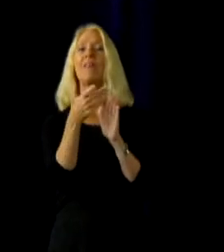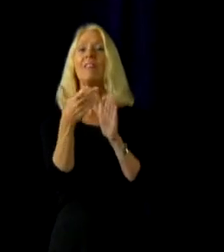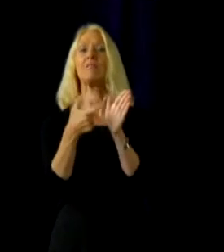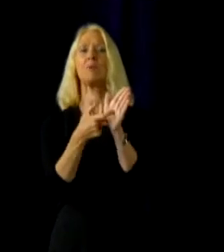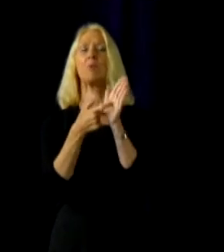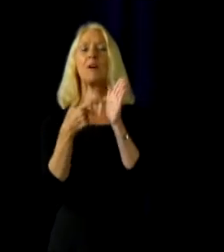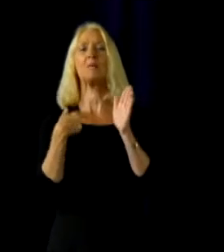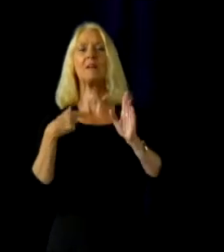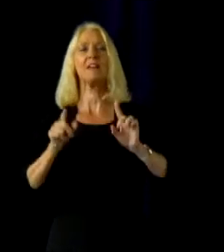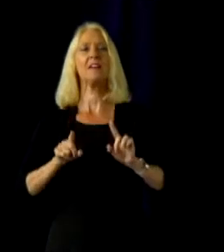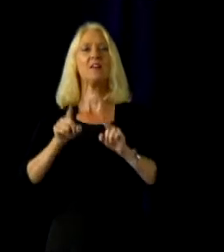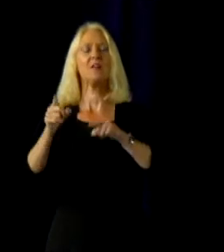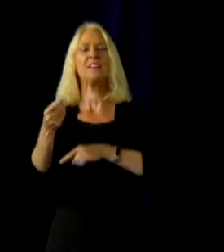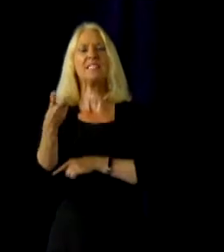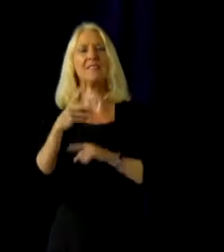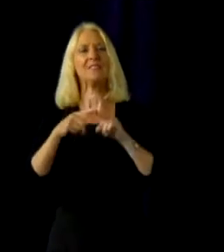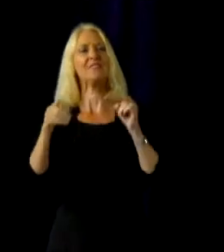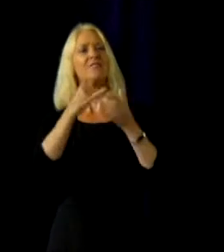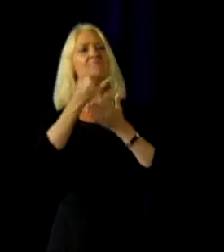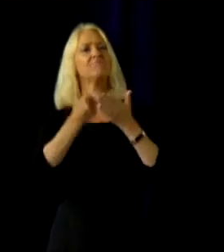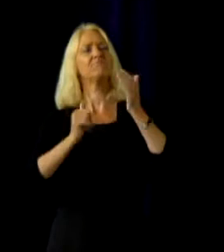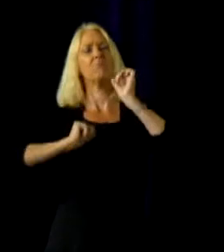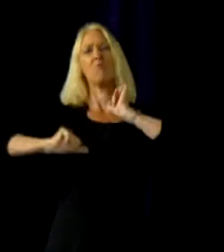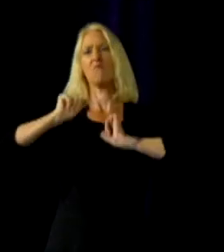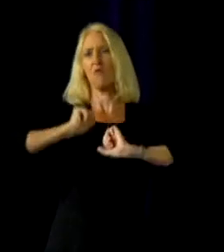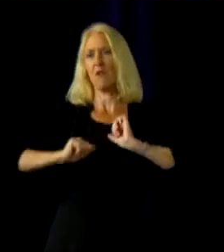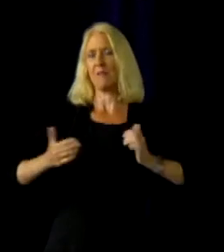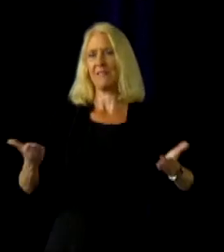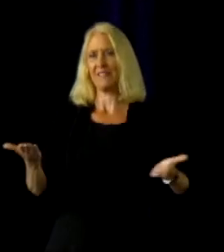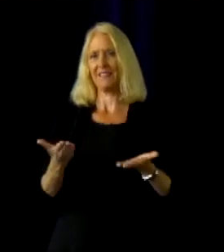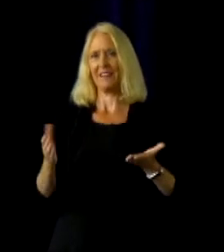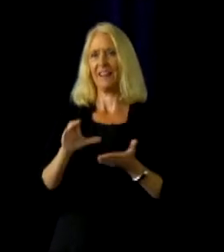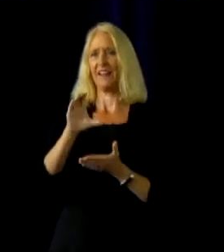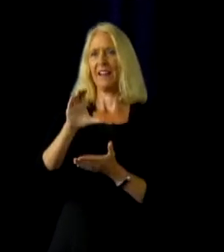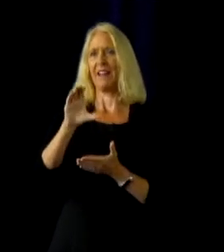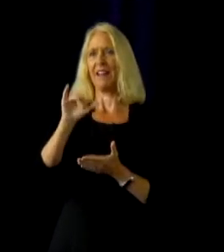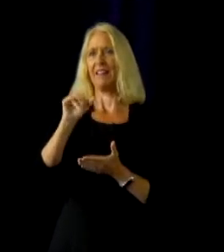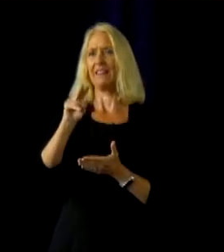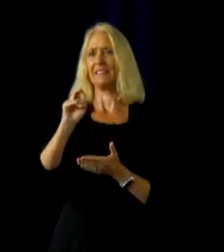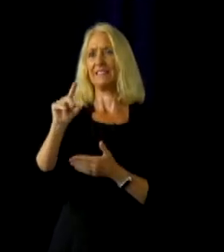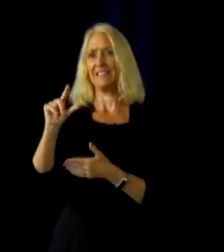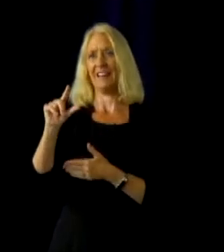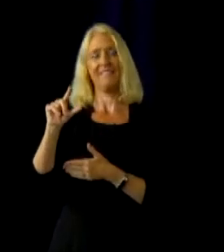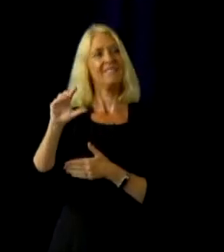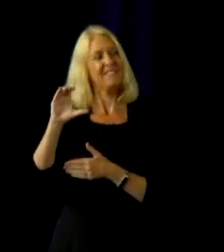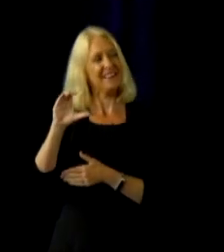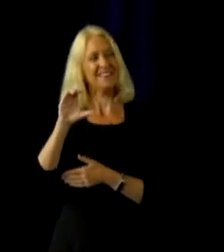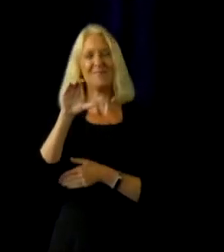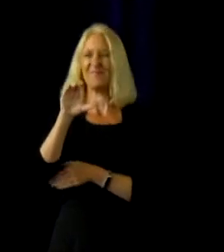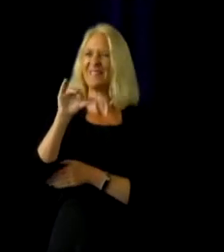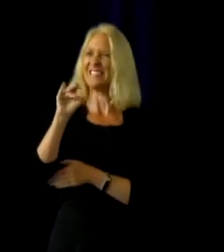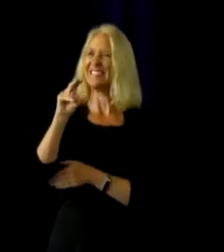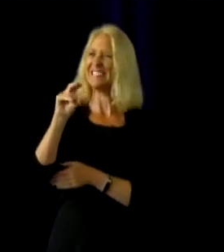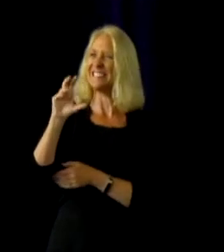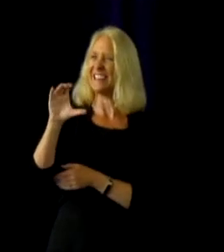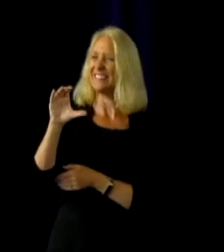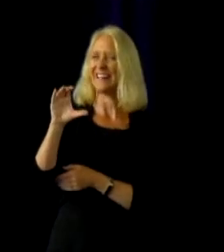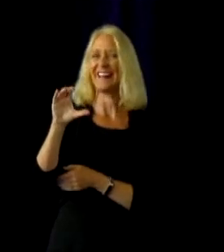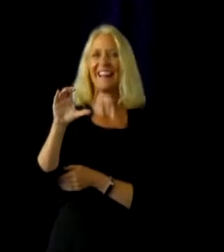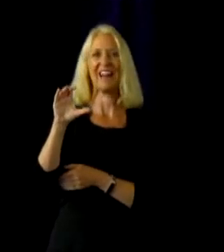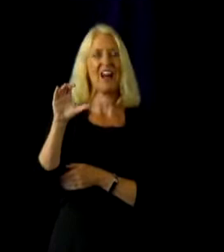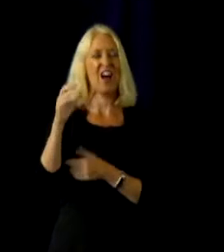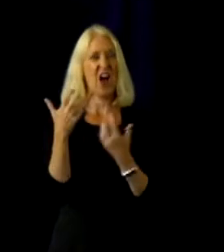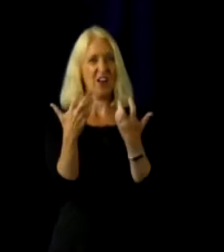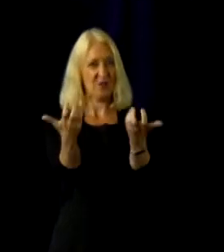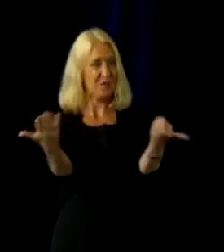attend several artistic events here at the Civic Auditorium. How many people remember the Civic Auditorium? Okay, so